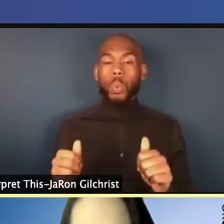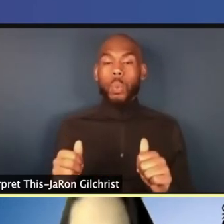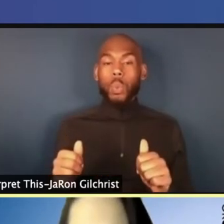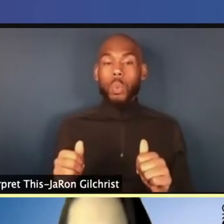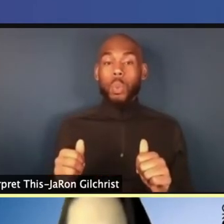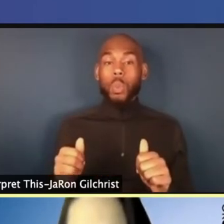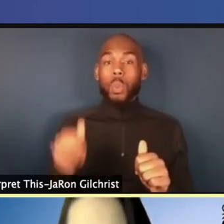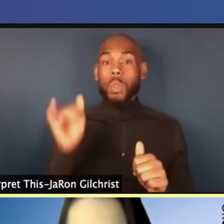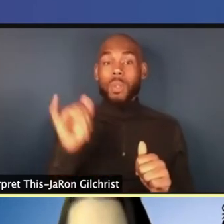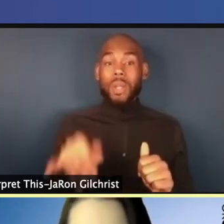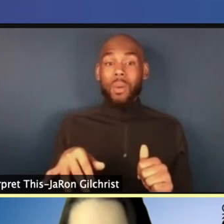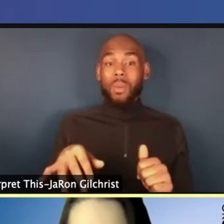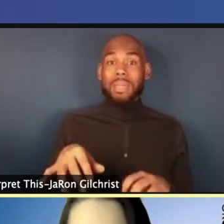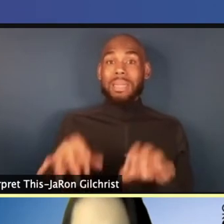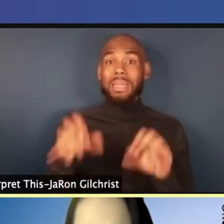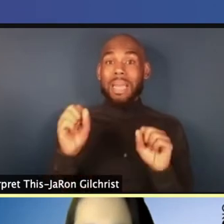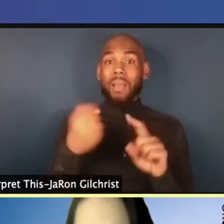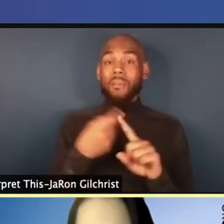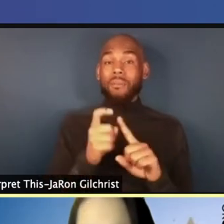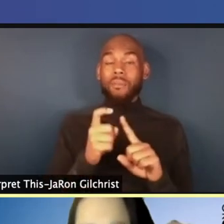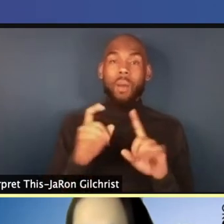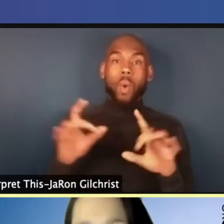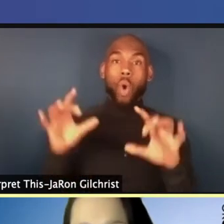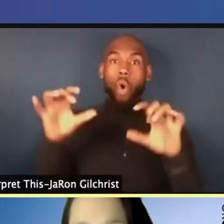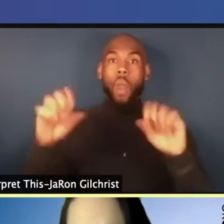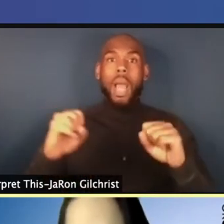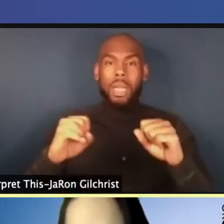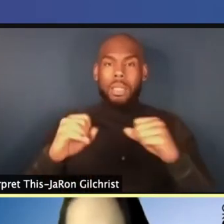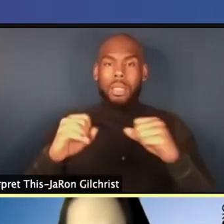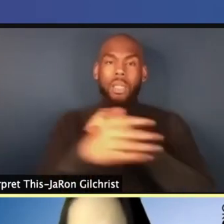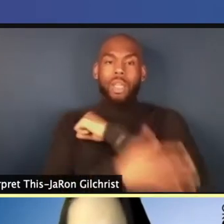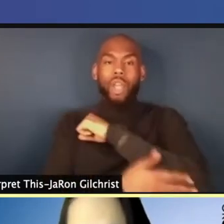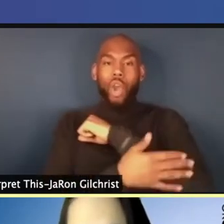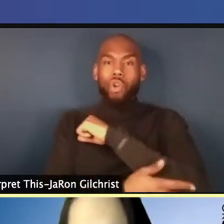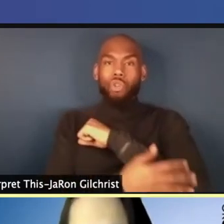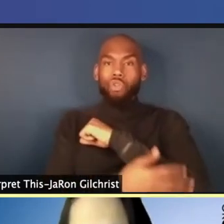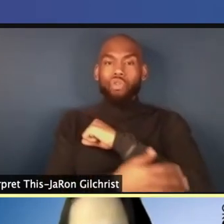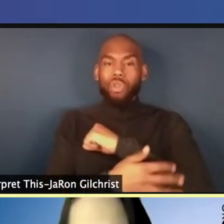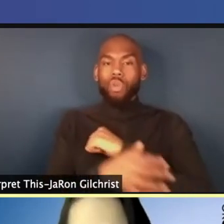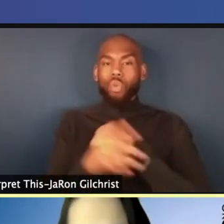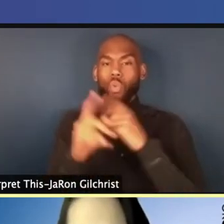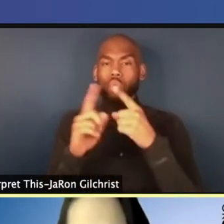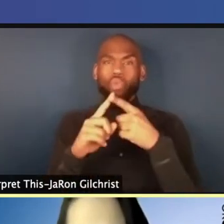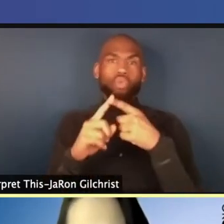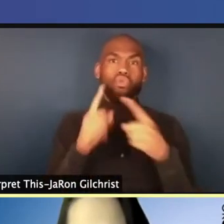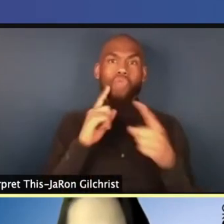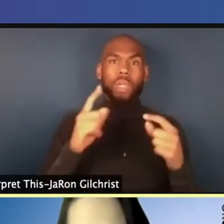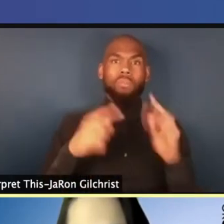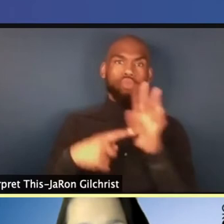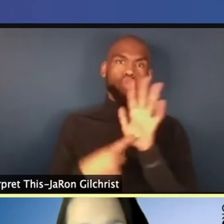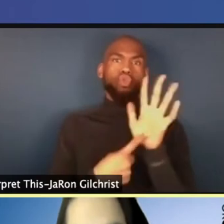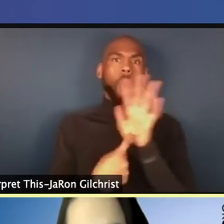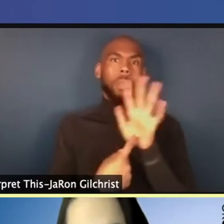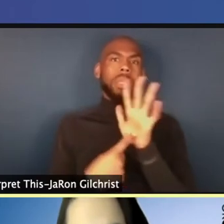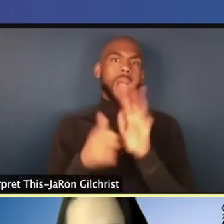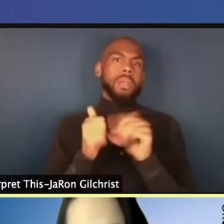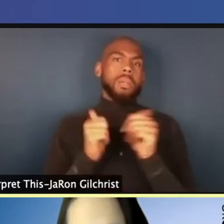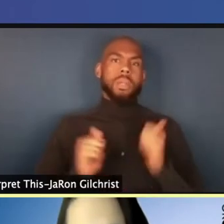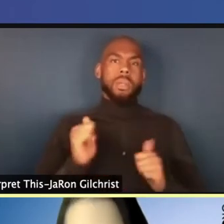taken from colonized countries and like put in the Tate. To sort of dramatize the issue